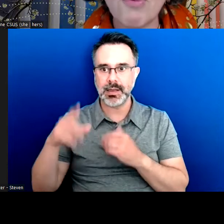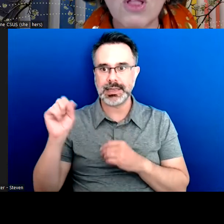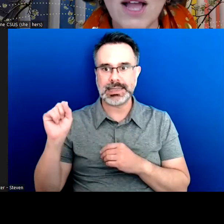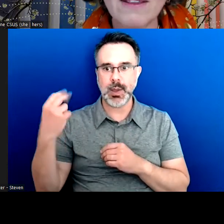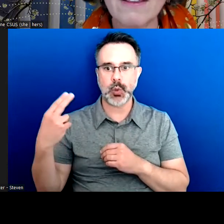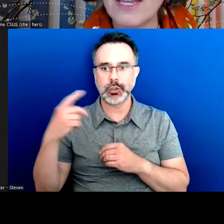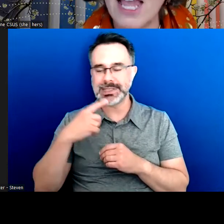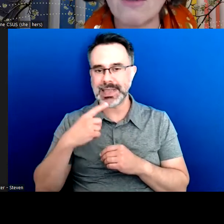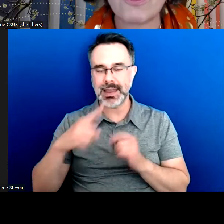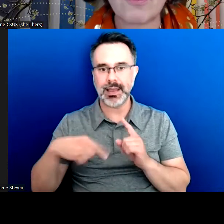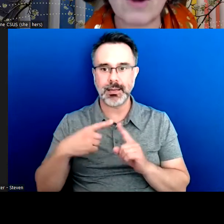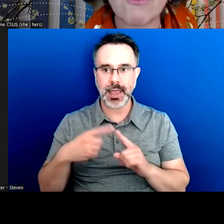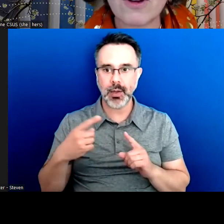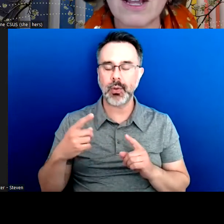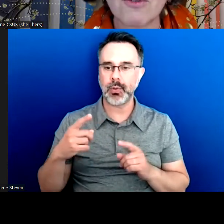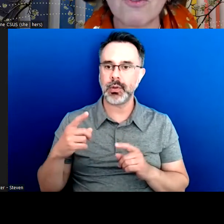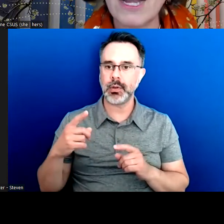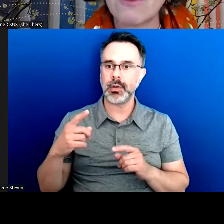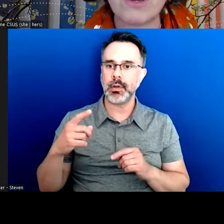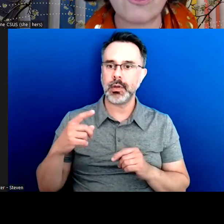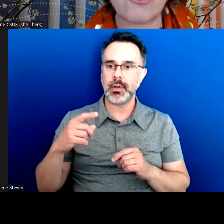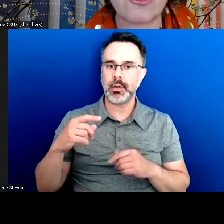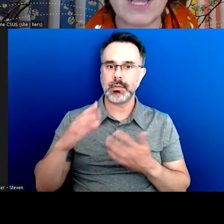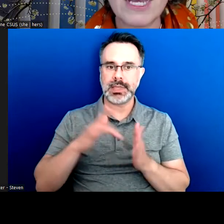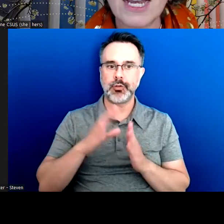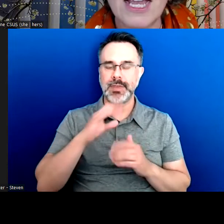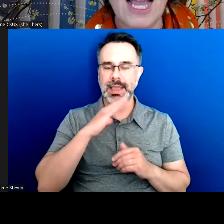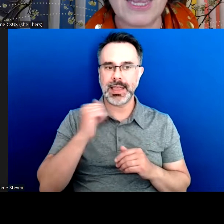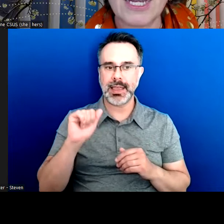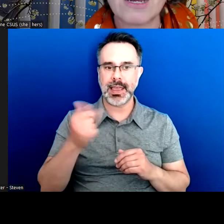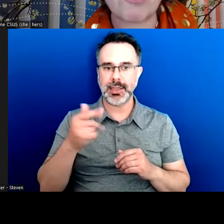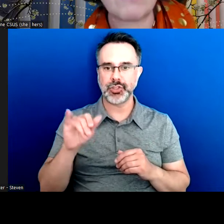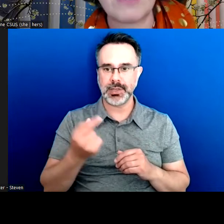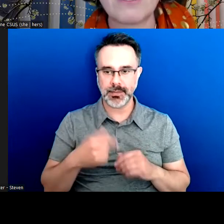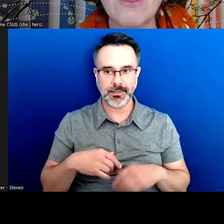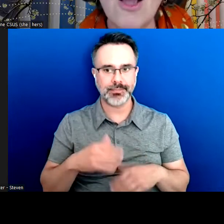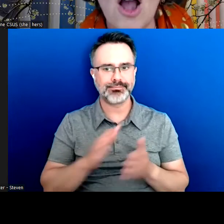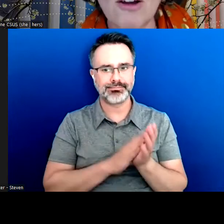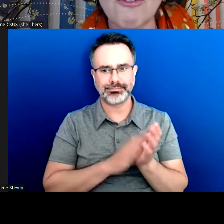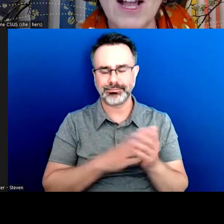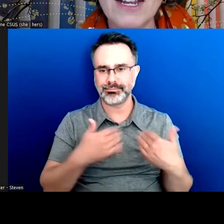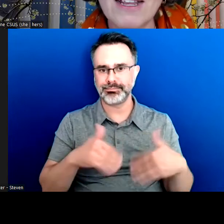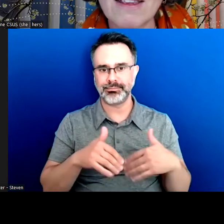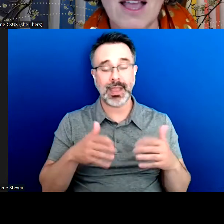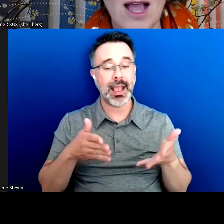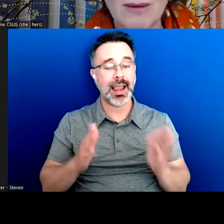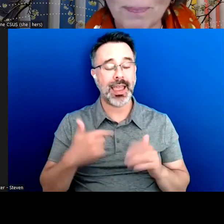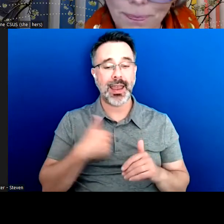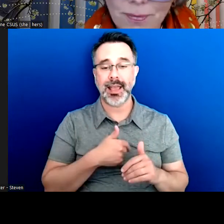We applaud CDA for their bravery of inviting researchers in and letting us present our